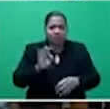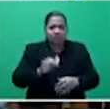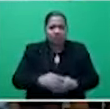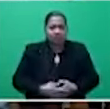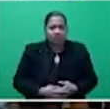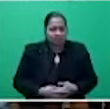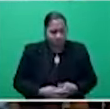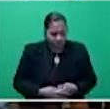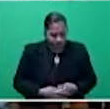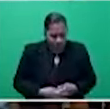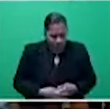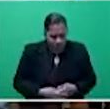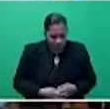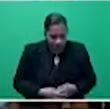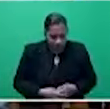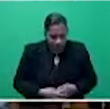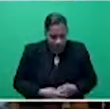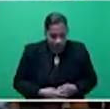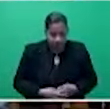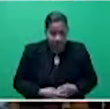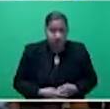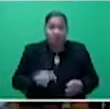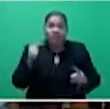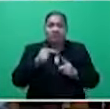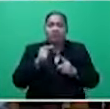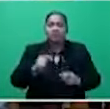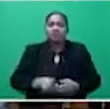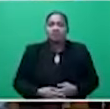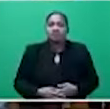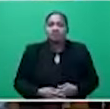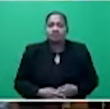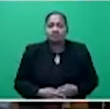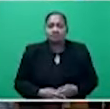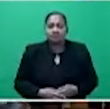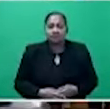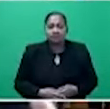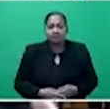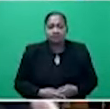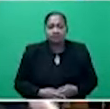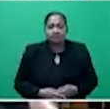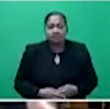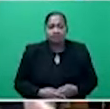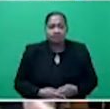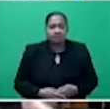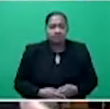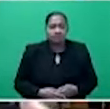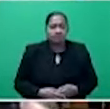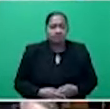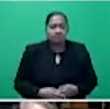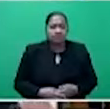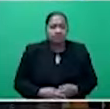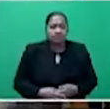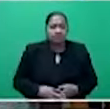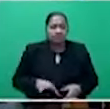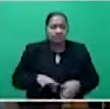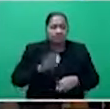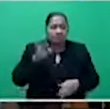sir, the point is that the voter turnout, of course, we don't have what we